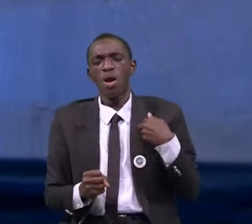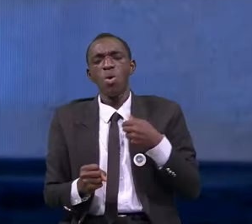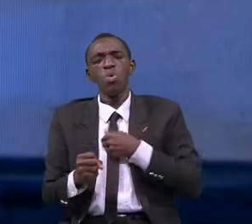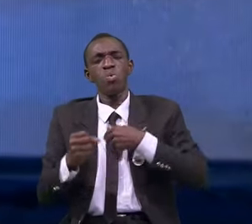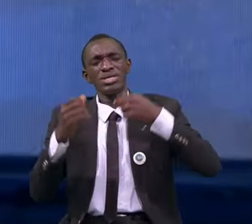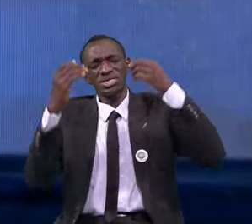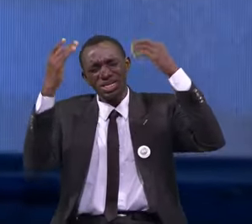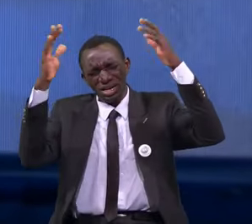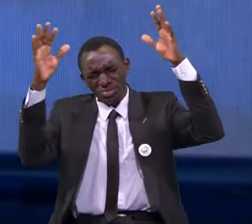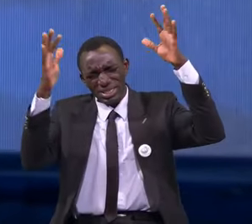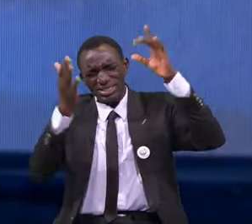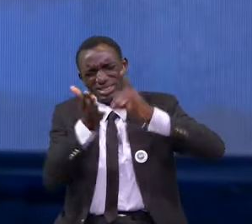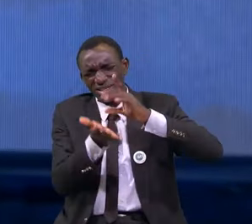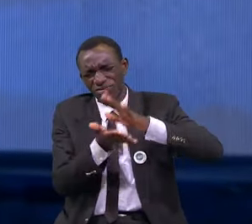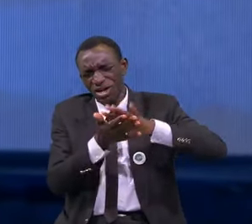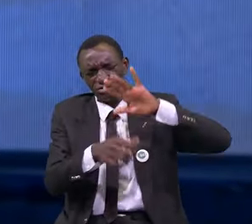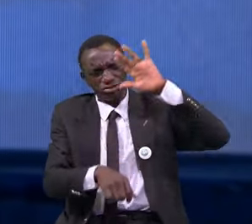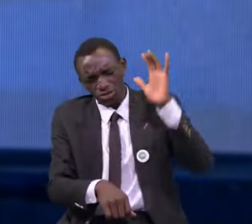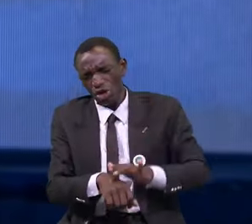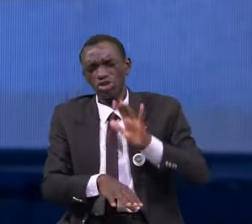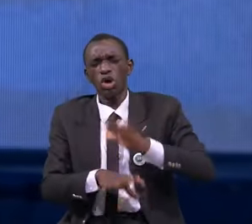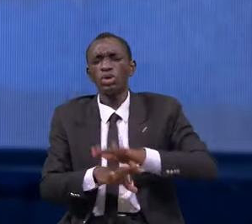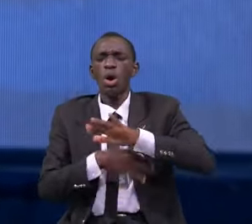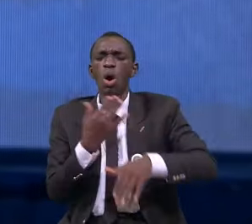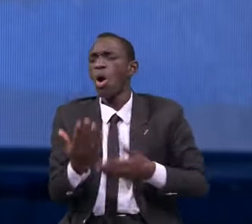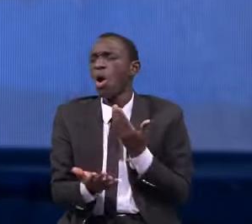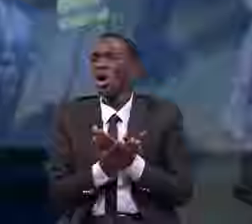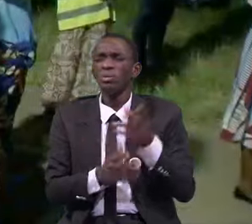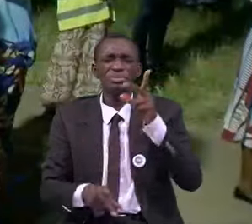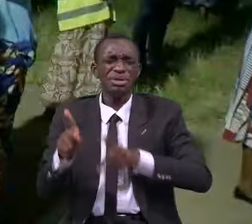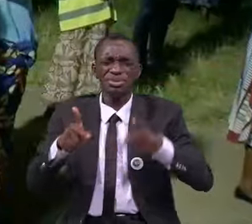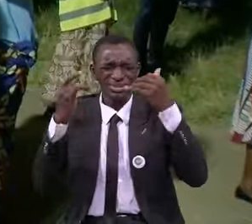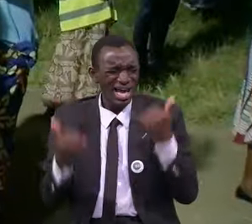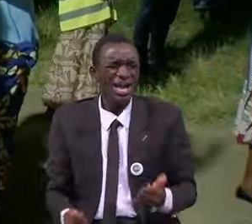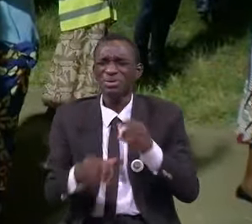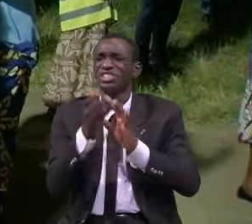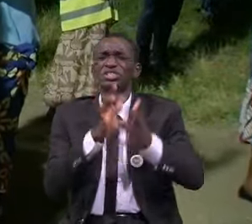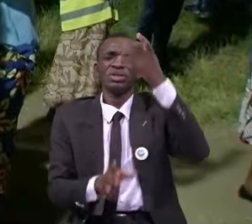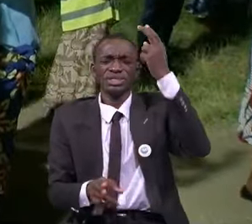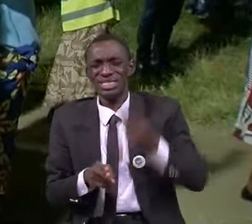celebrate divine touch upon everyone now in Jesus' name.